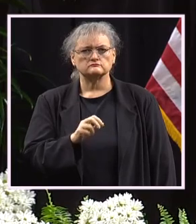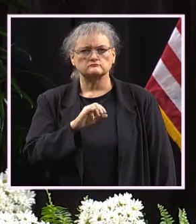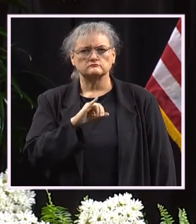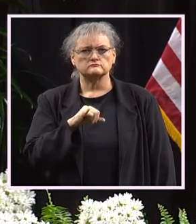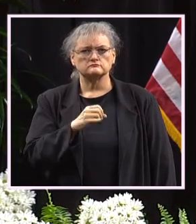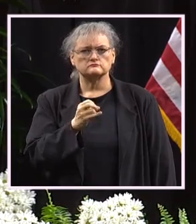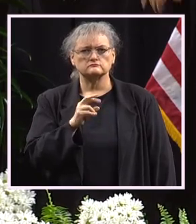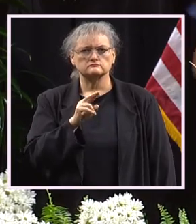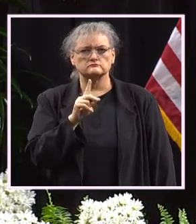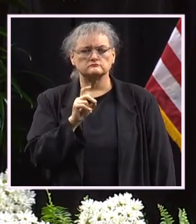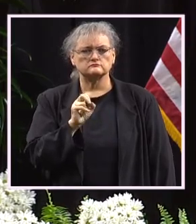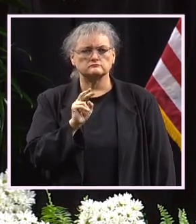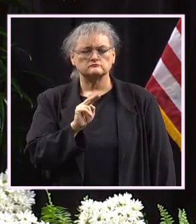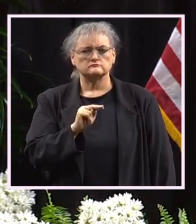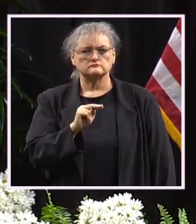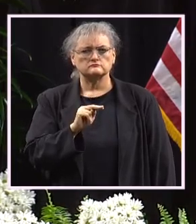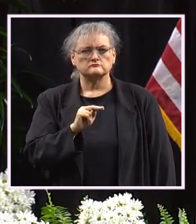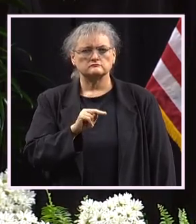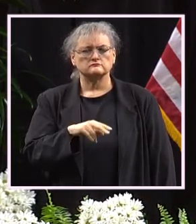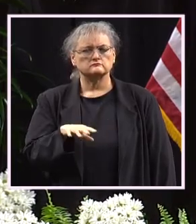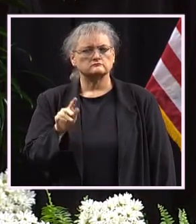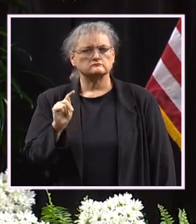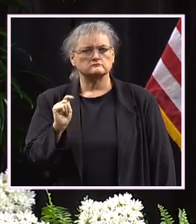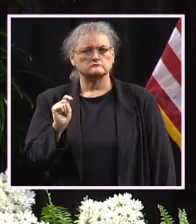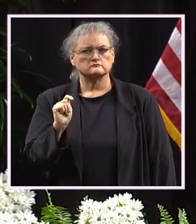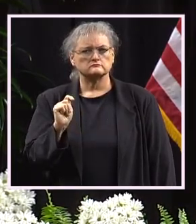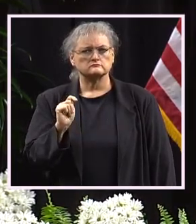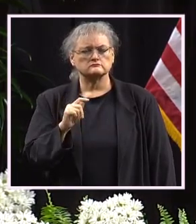Jordan Shanice Thomas, MBA.